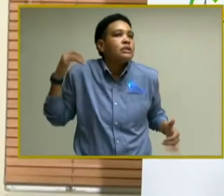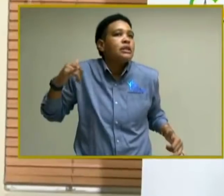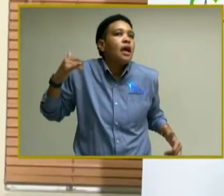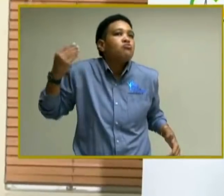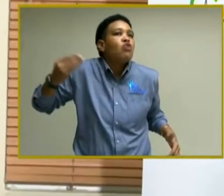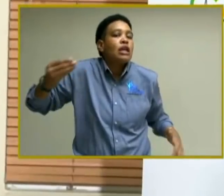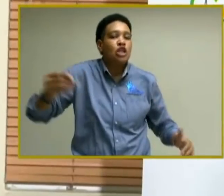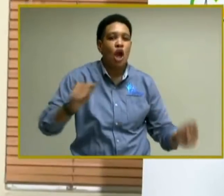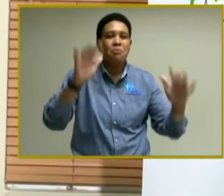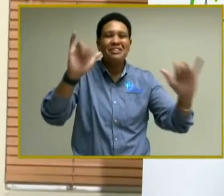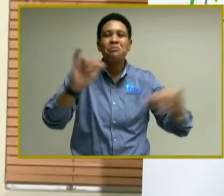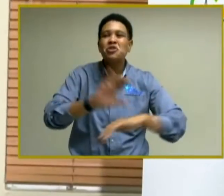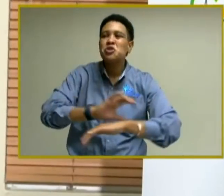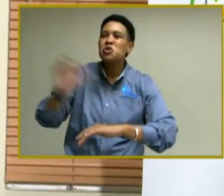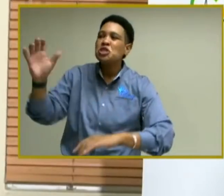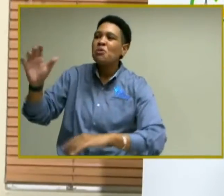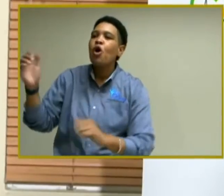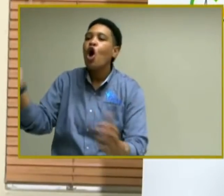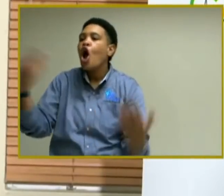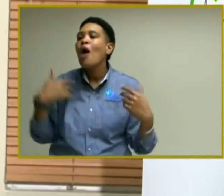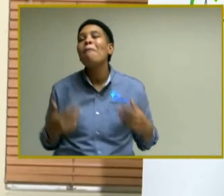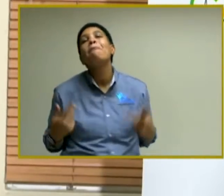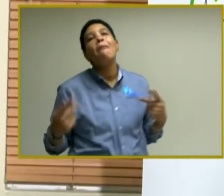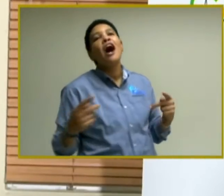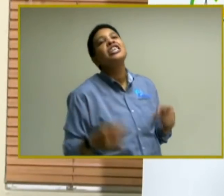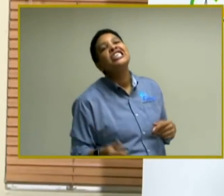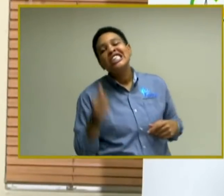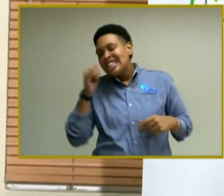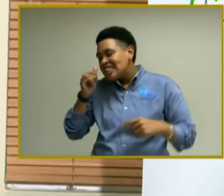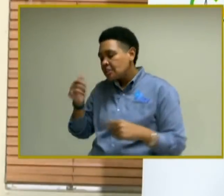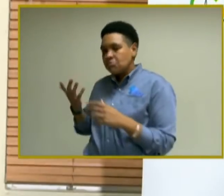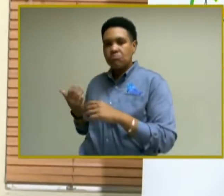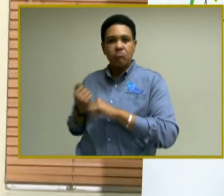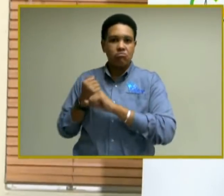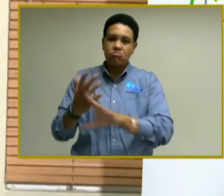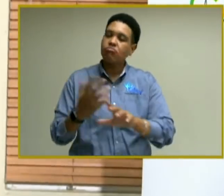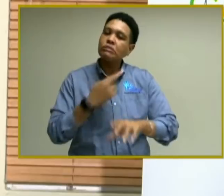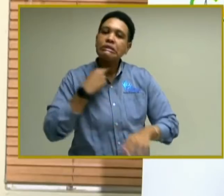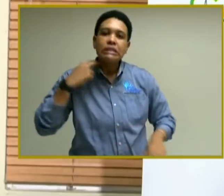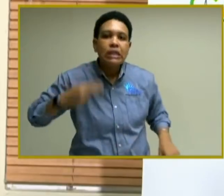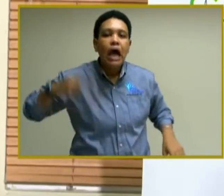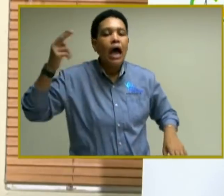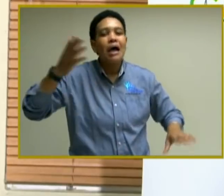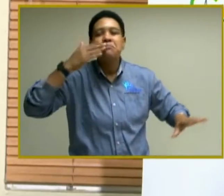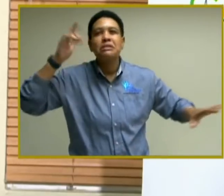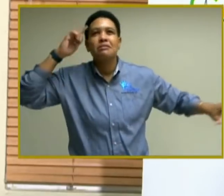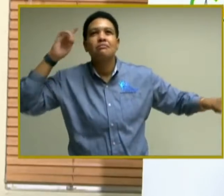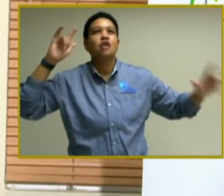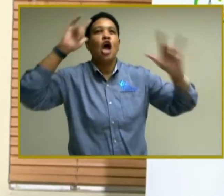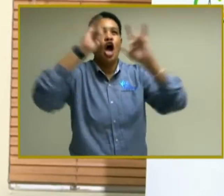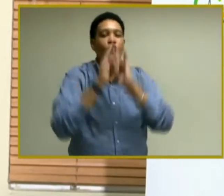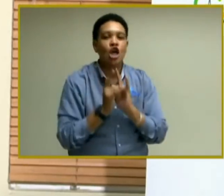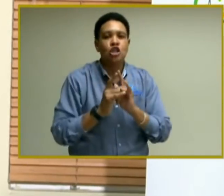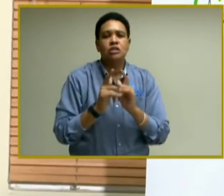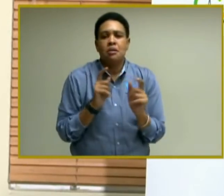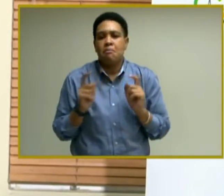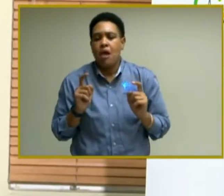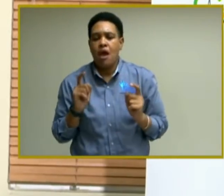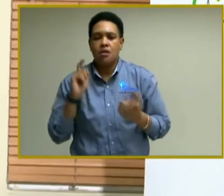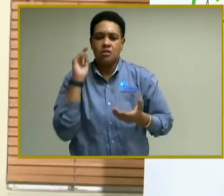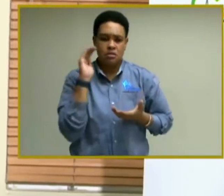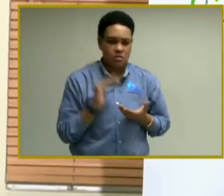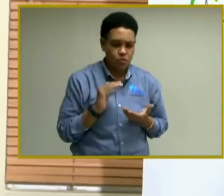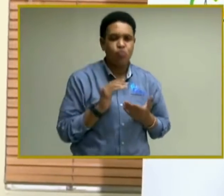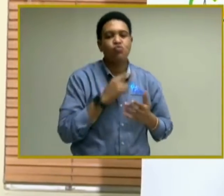will perhaps yield the greatest risks. Adjusting by managing, by observing the protocols will reduce the